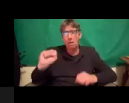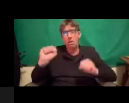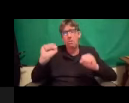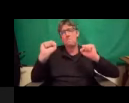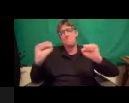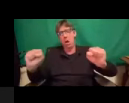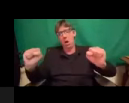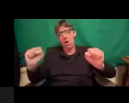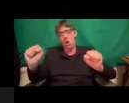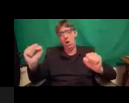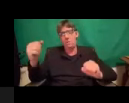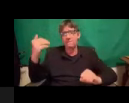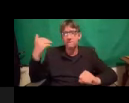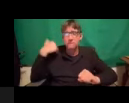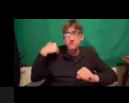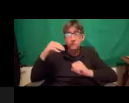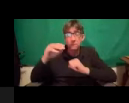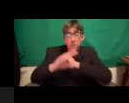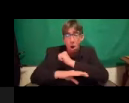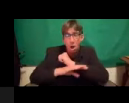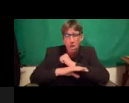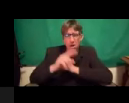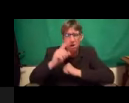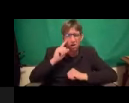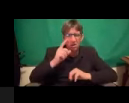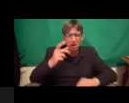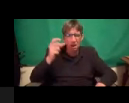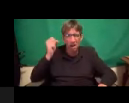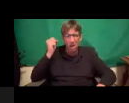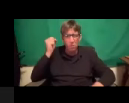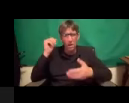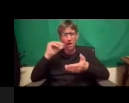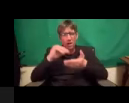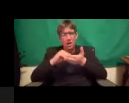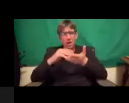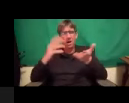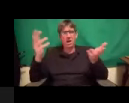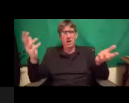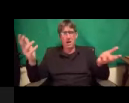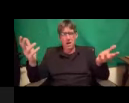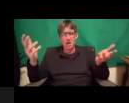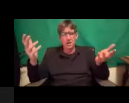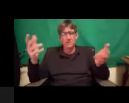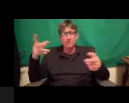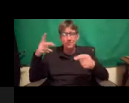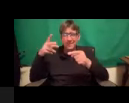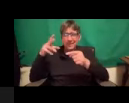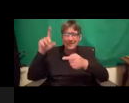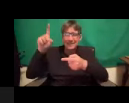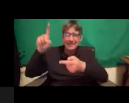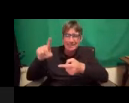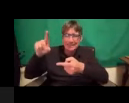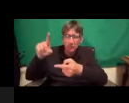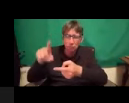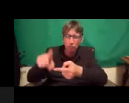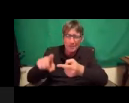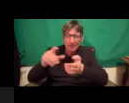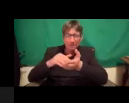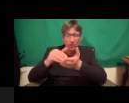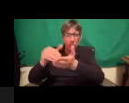to be hearing now that that's going to be taken away with this decreased frequency. And just also wanted to